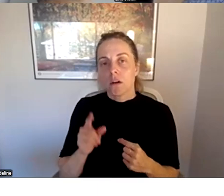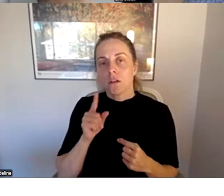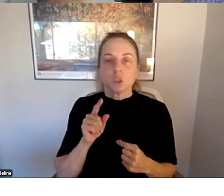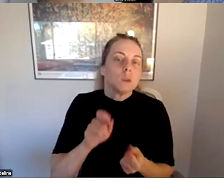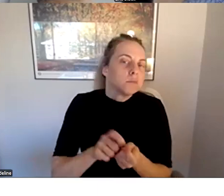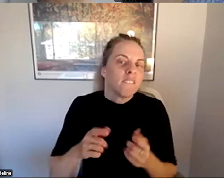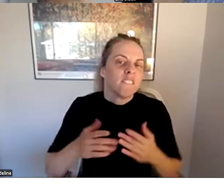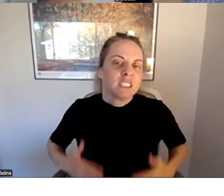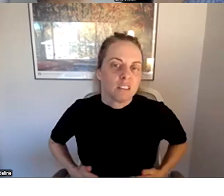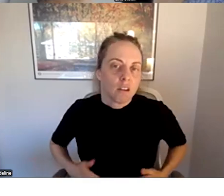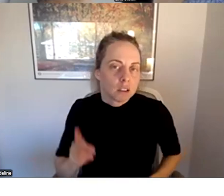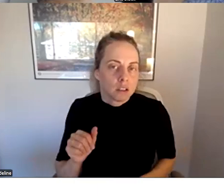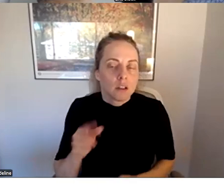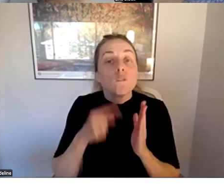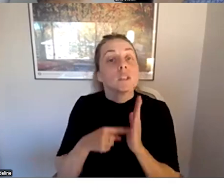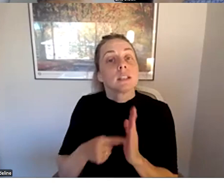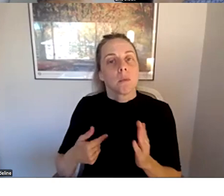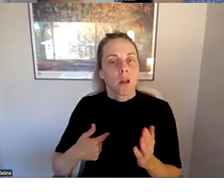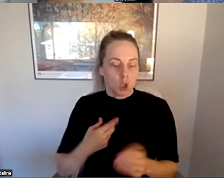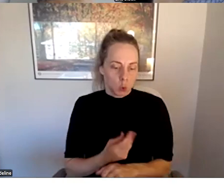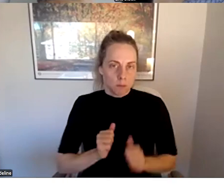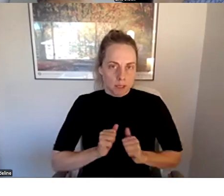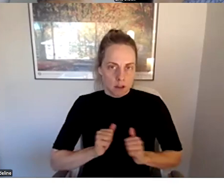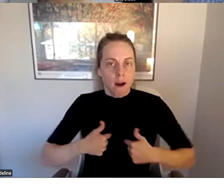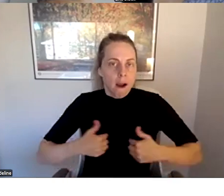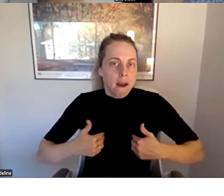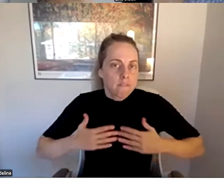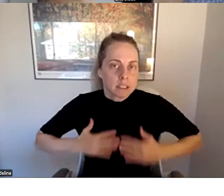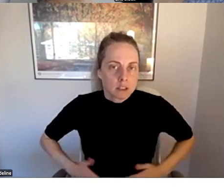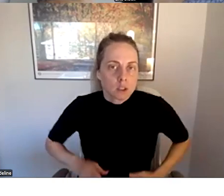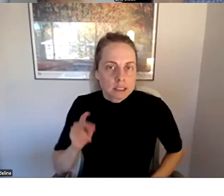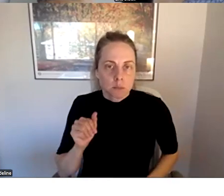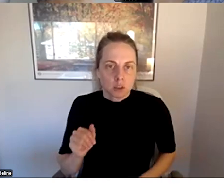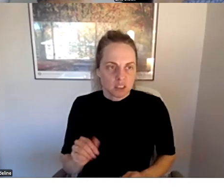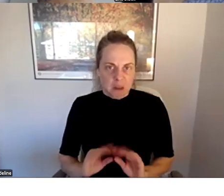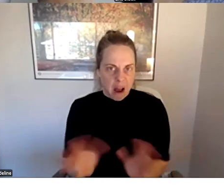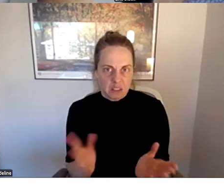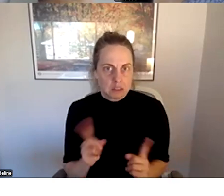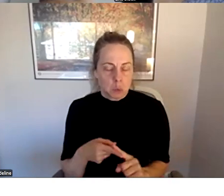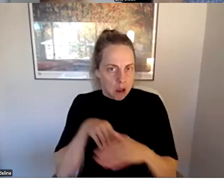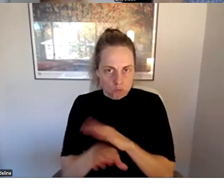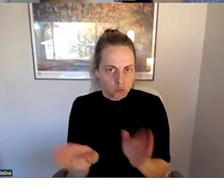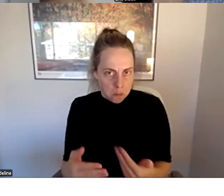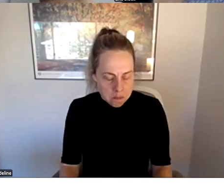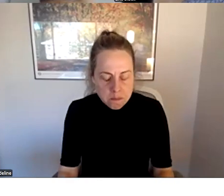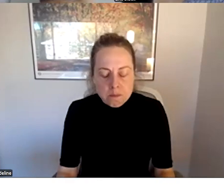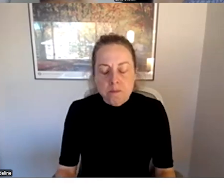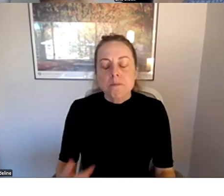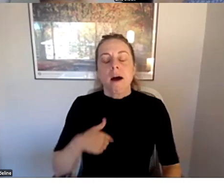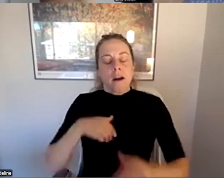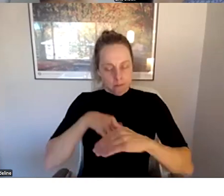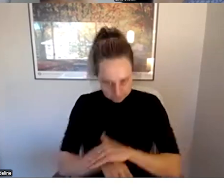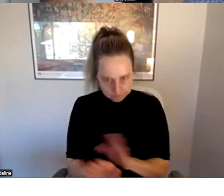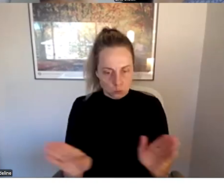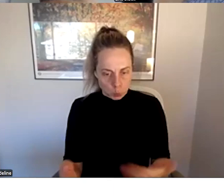So for example, if I give myself, I have a physical disability, it's very apparent when I walk into a room. So if I walk into a room,